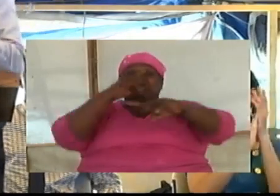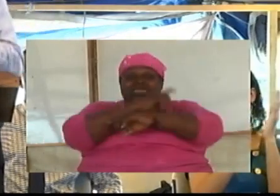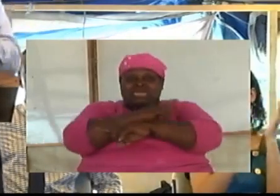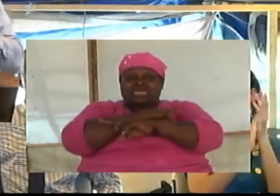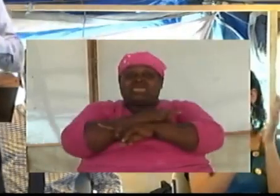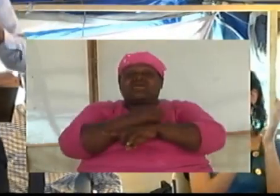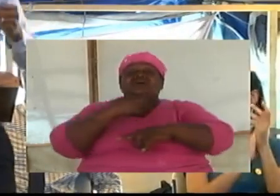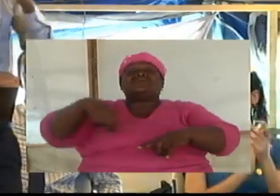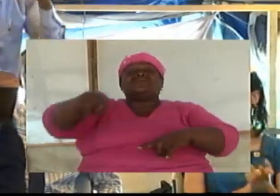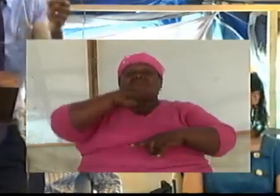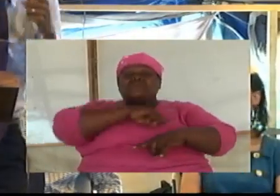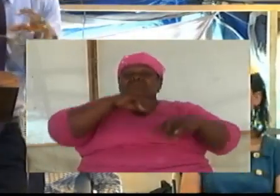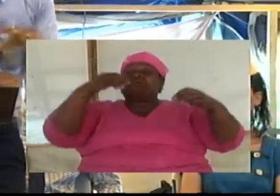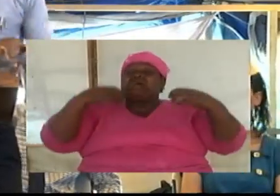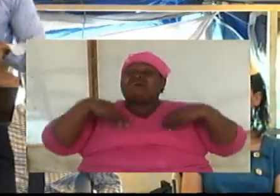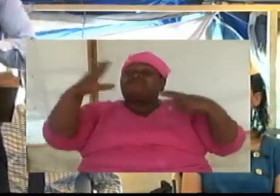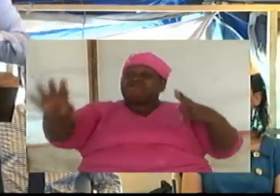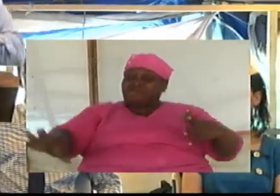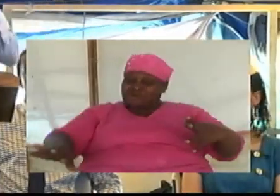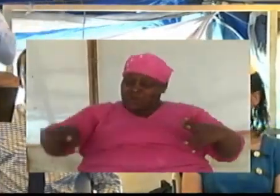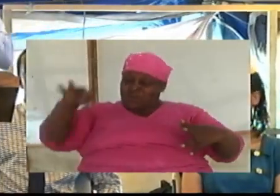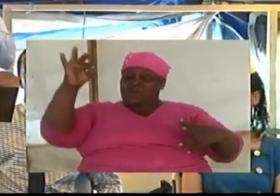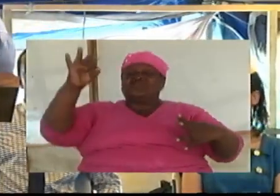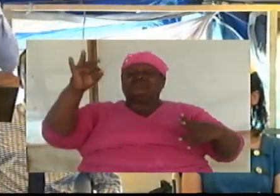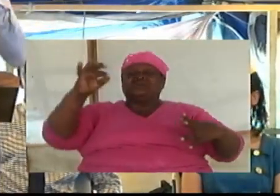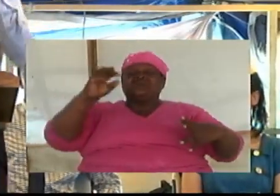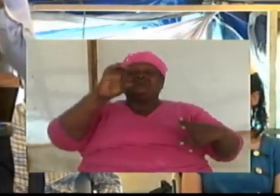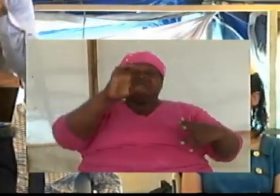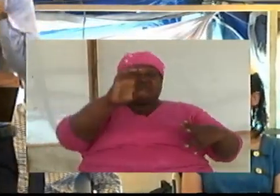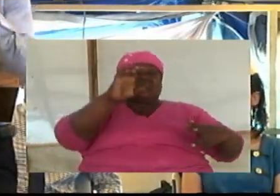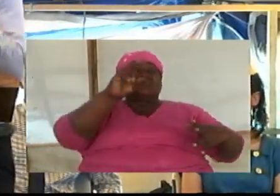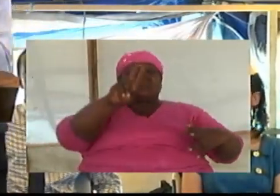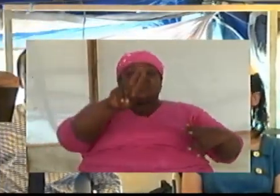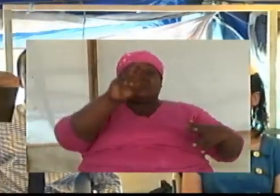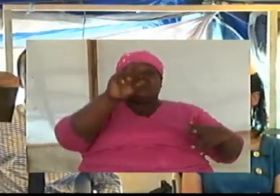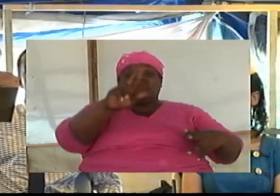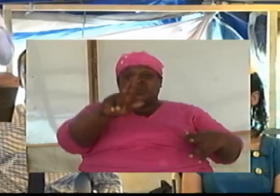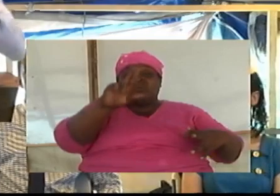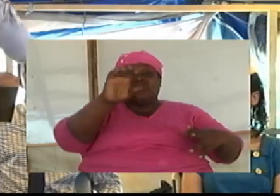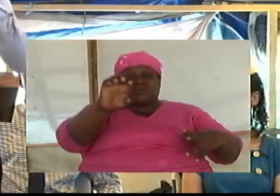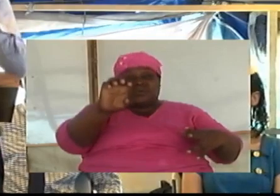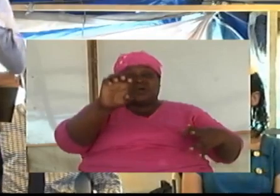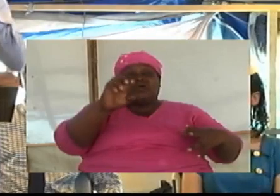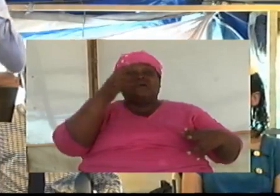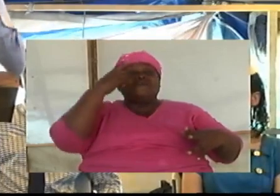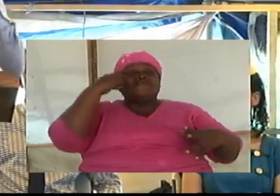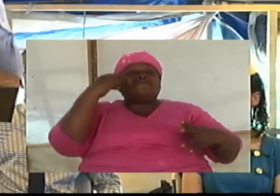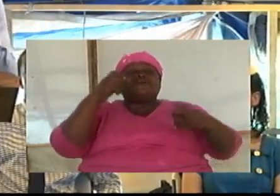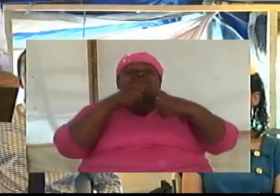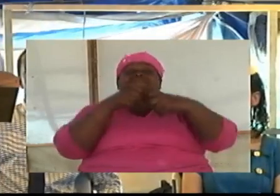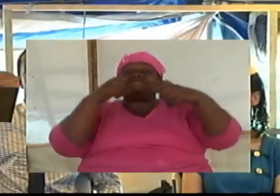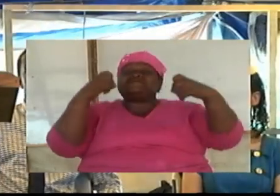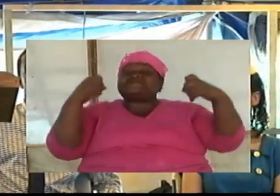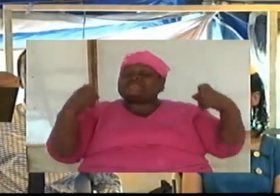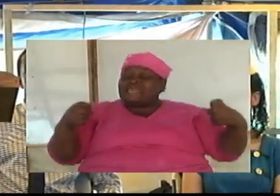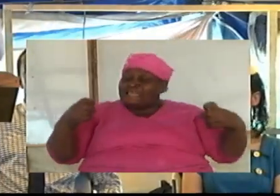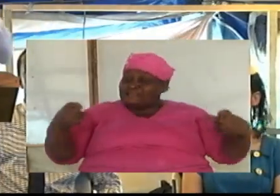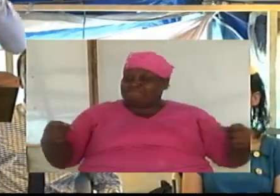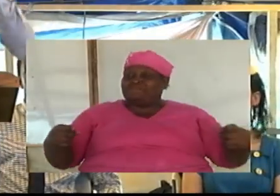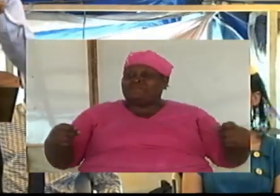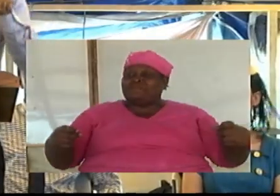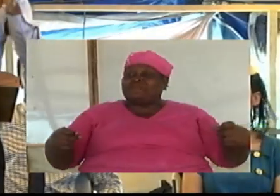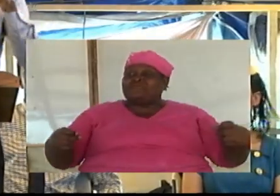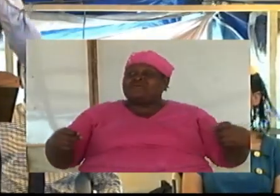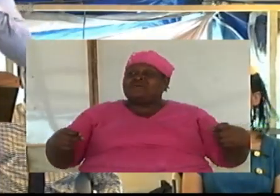is anyone who would refuse, praise the Lord, taking a genuine vaccine for the pandemics of this world. But when